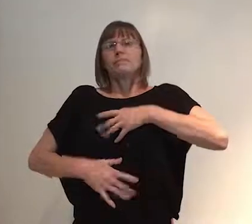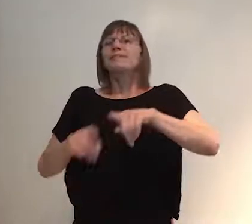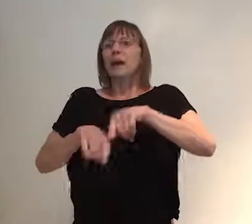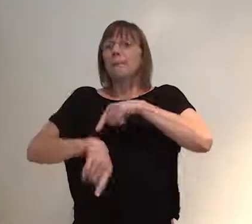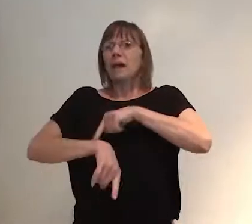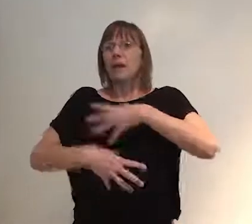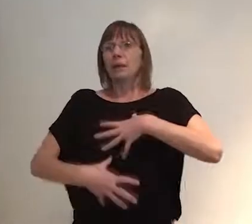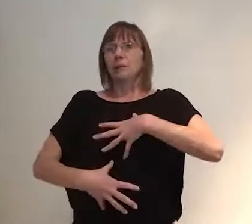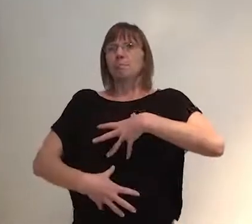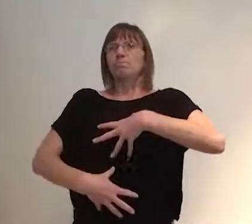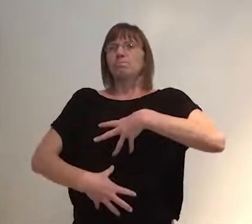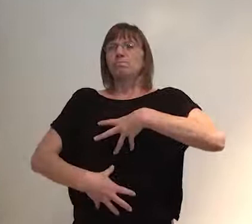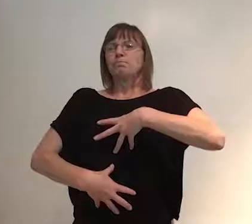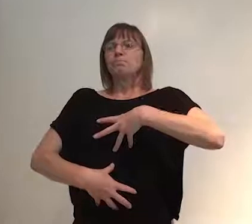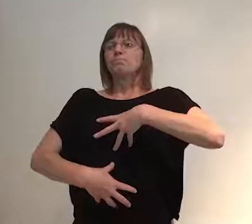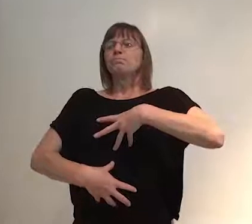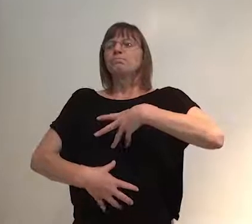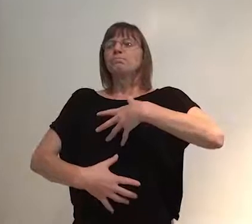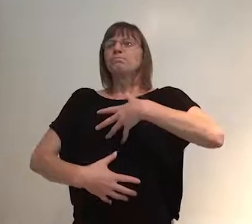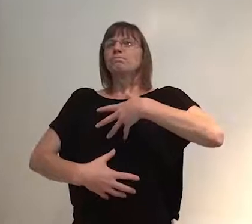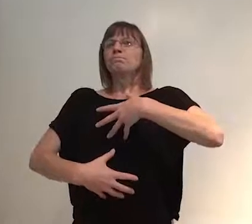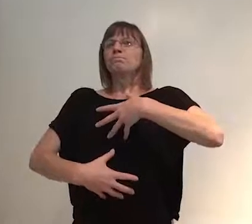and coming up into downward dog.